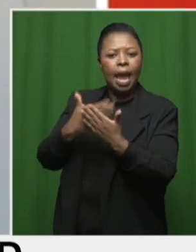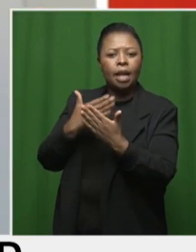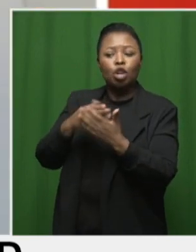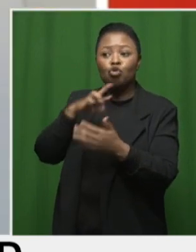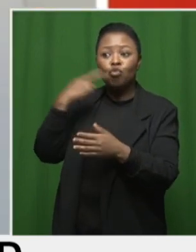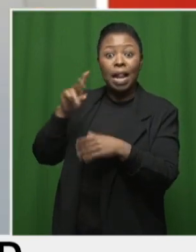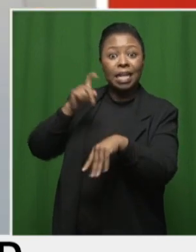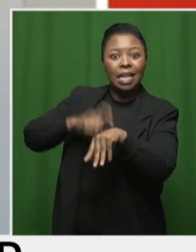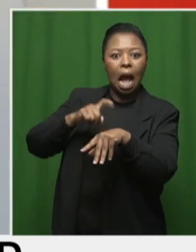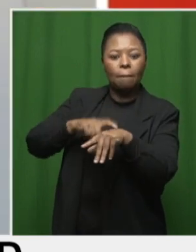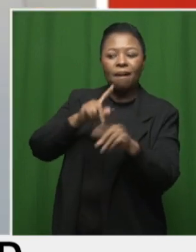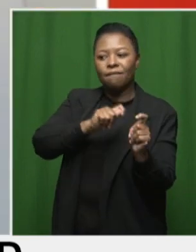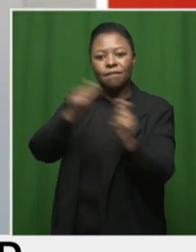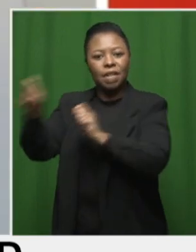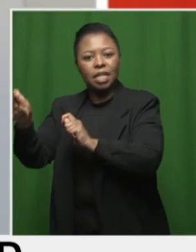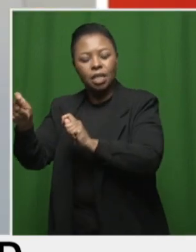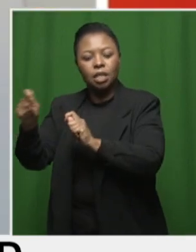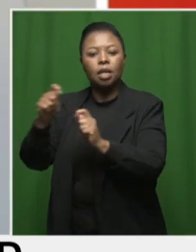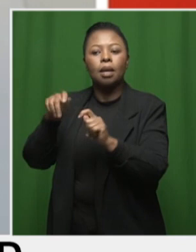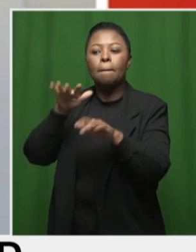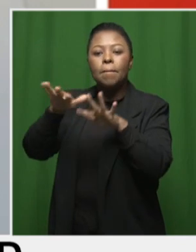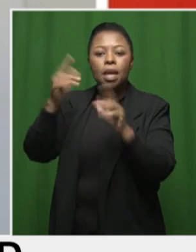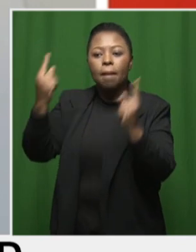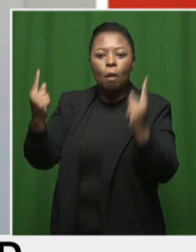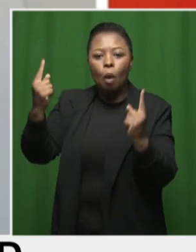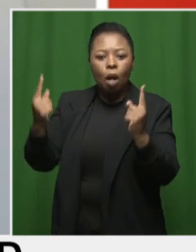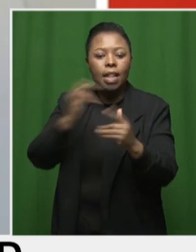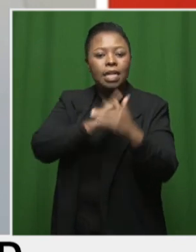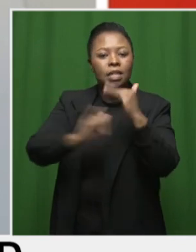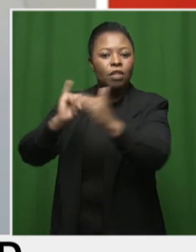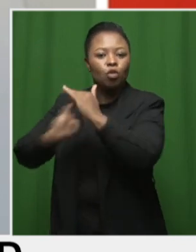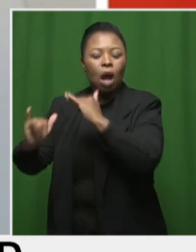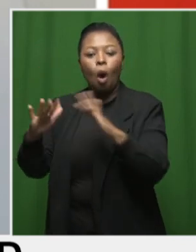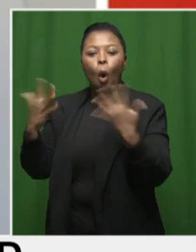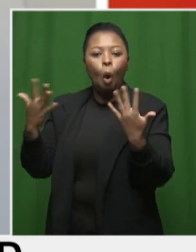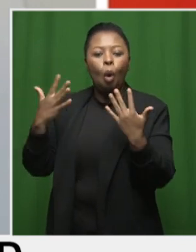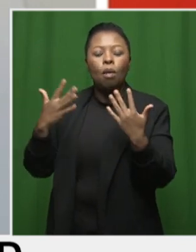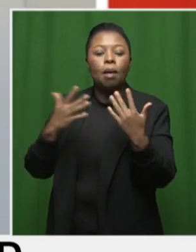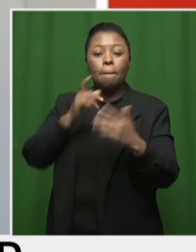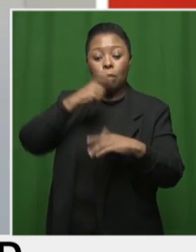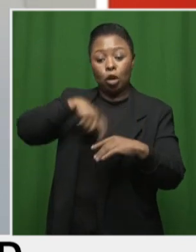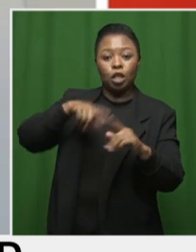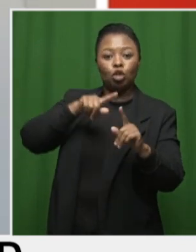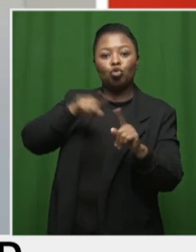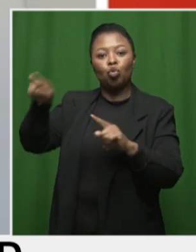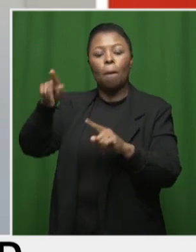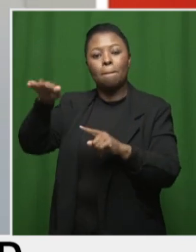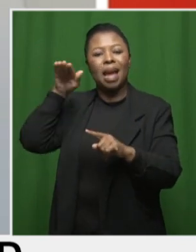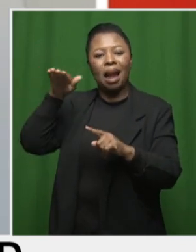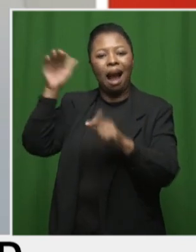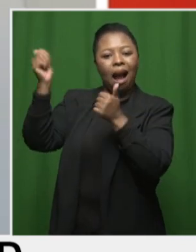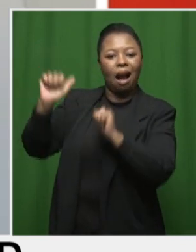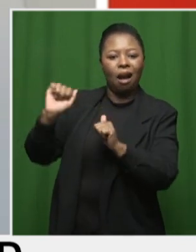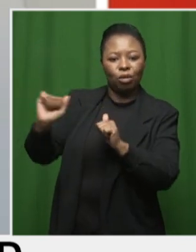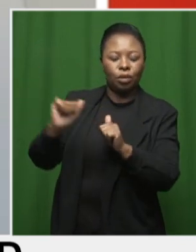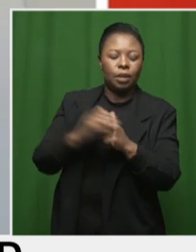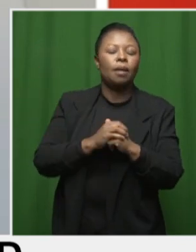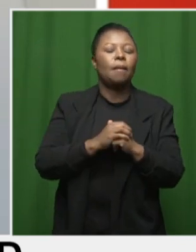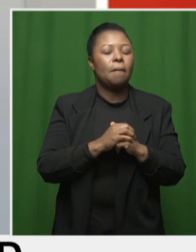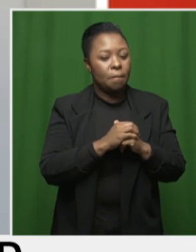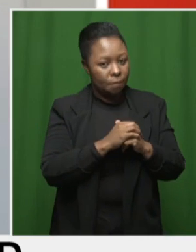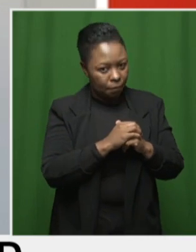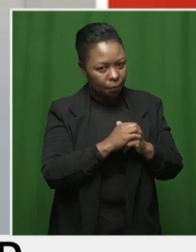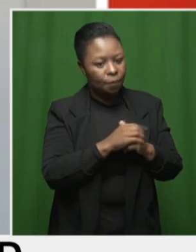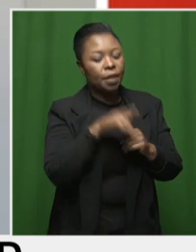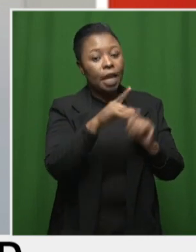fund transfers between individuals or businesses from their bank accounts. Yes, I mean, as